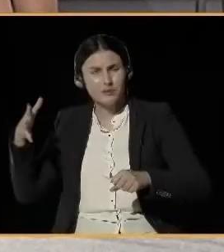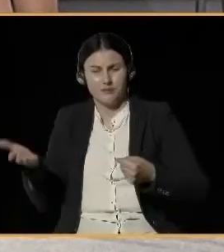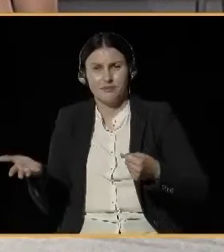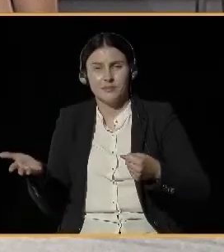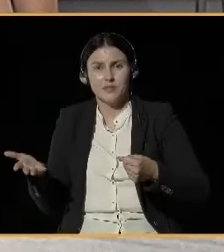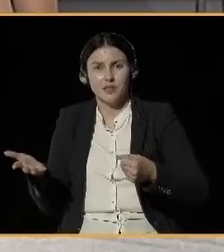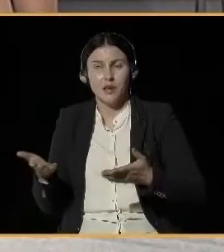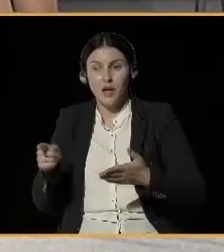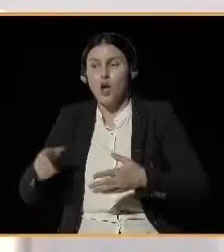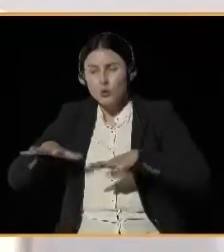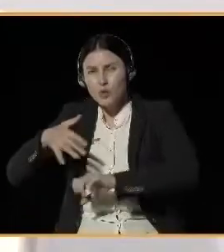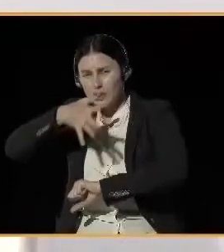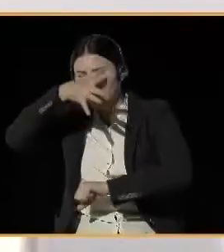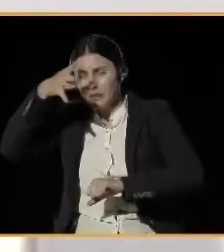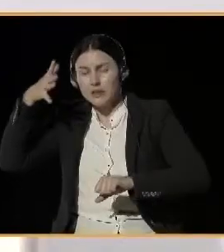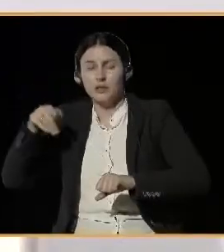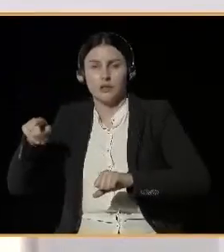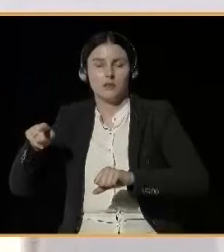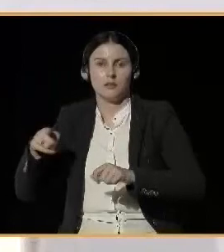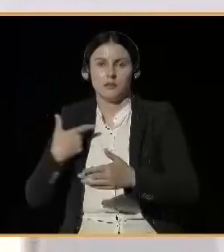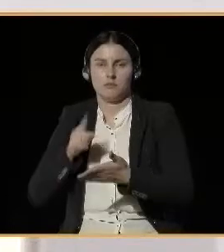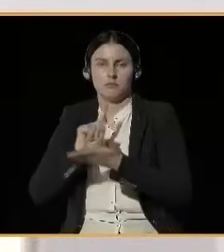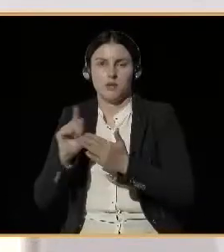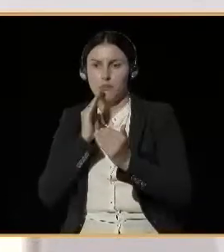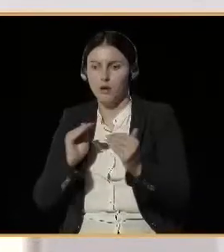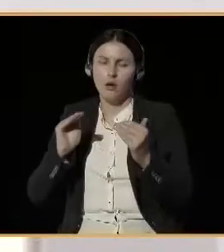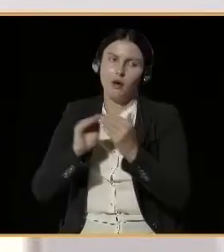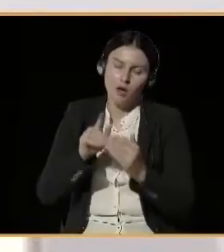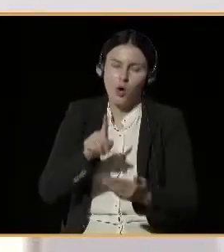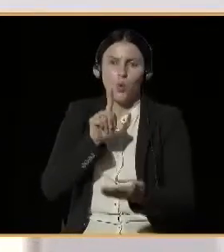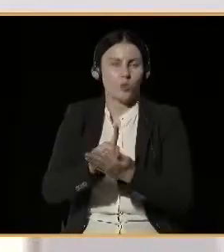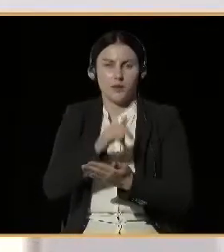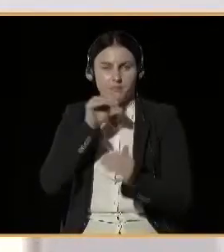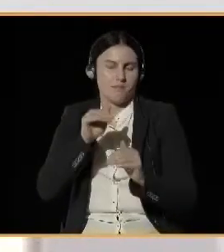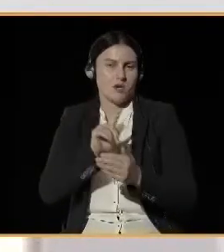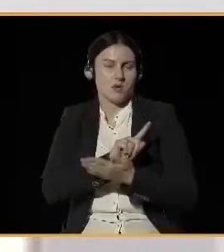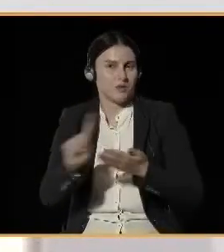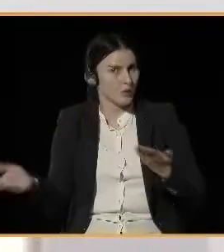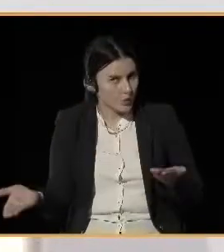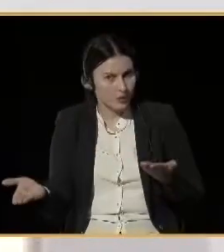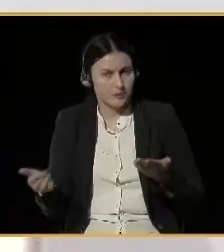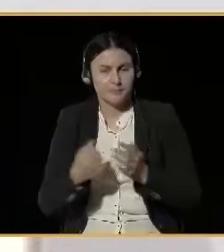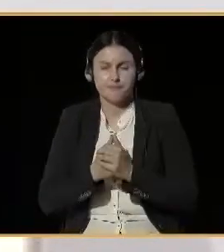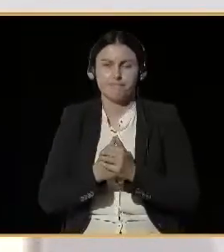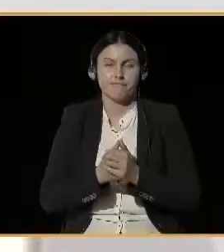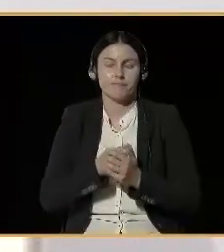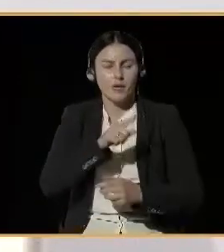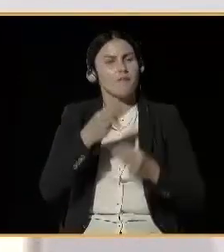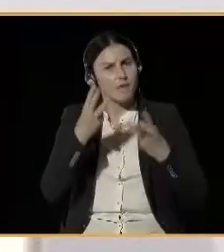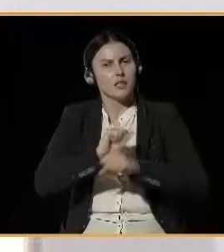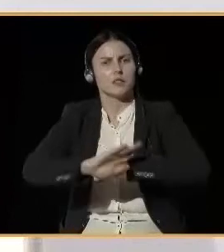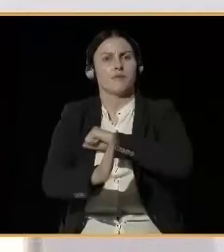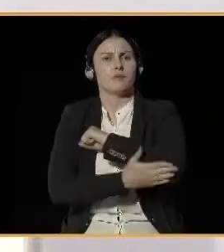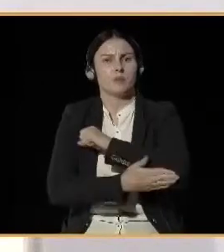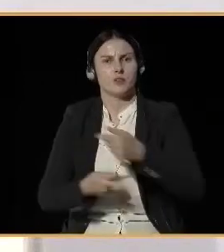office, their efforts, irrespective of how big they are, may not